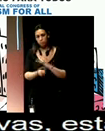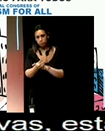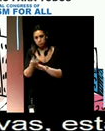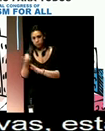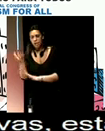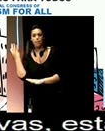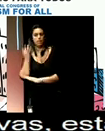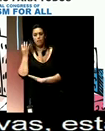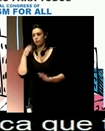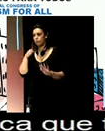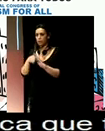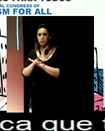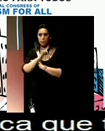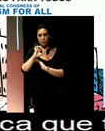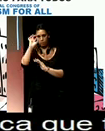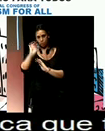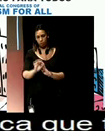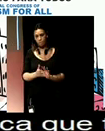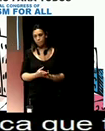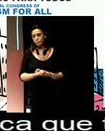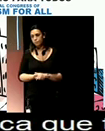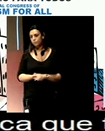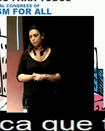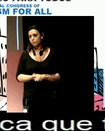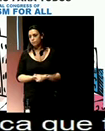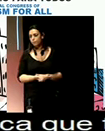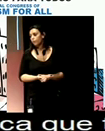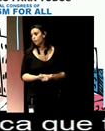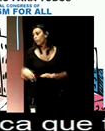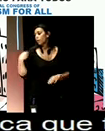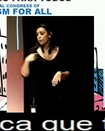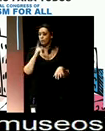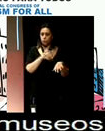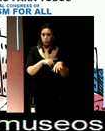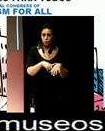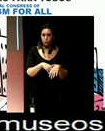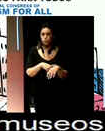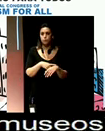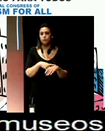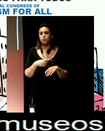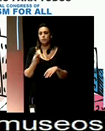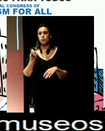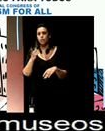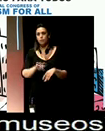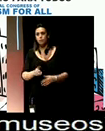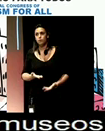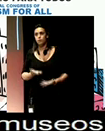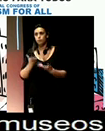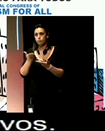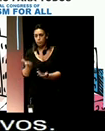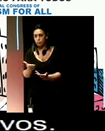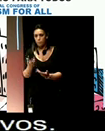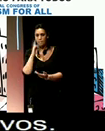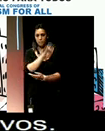and we take care of their initiatives. We make sure that all the initiatives they carry out are accessible. We also